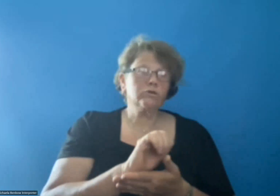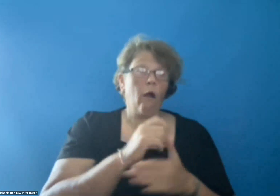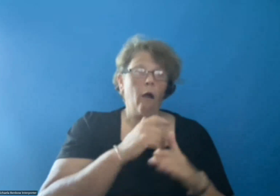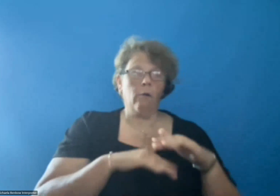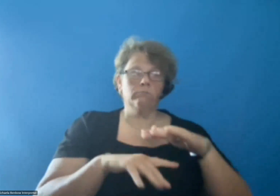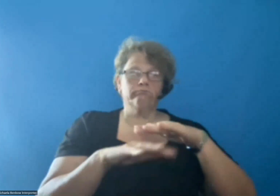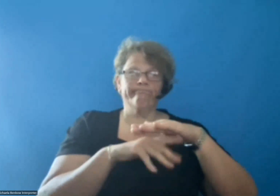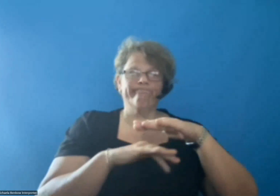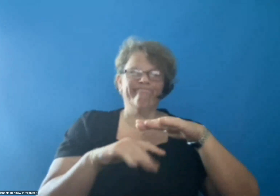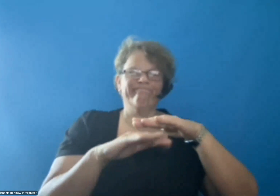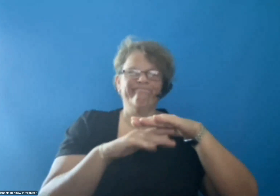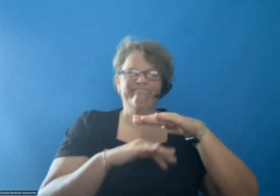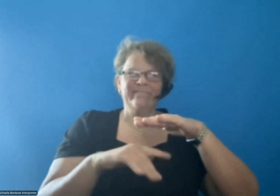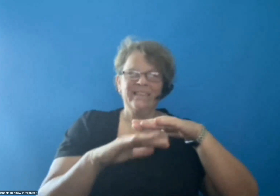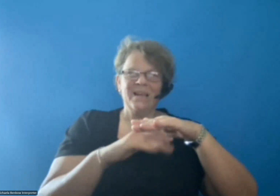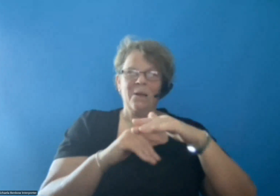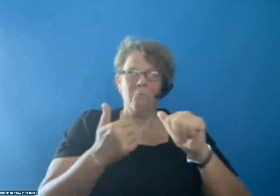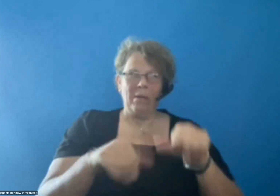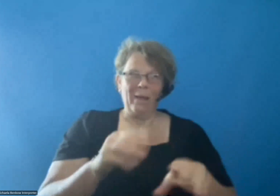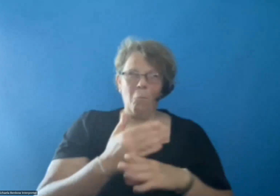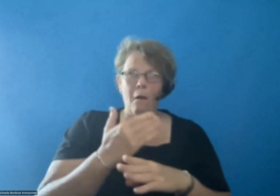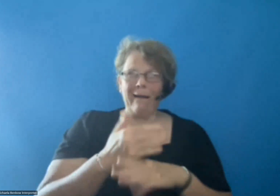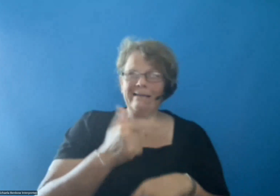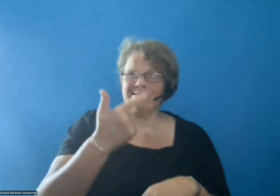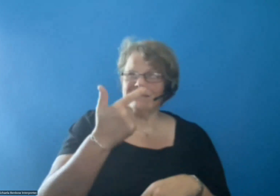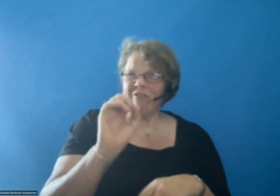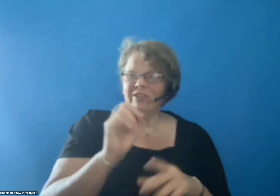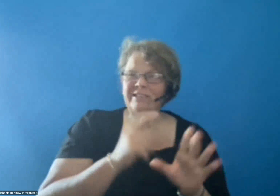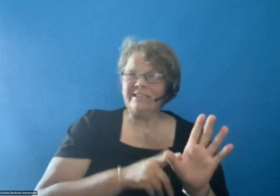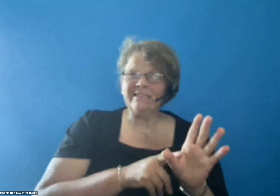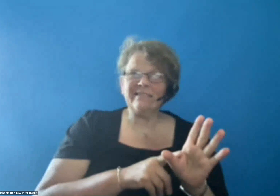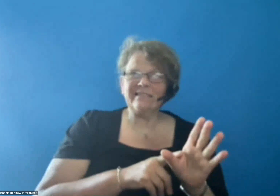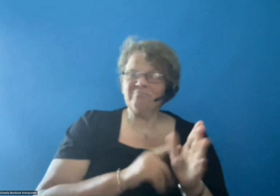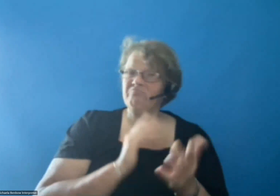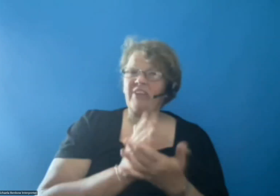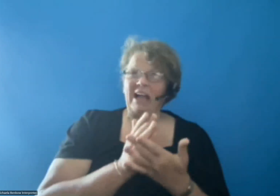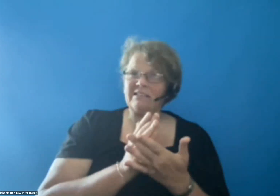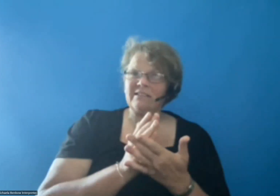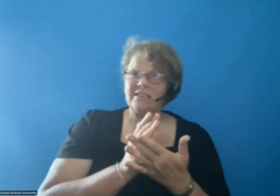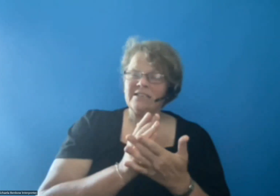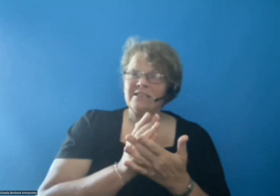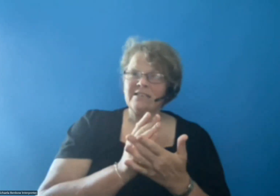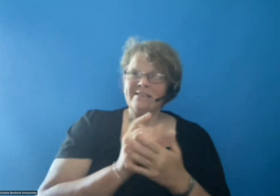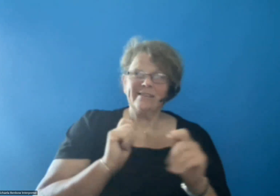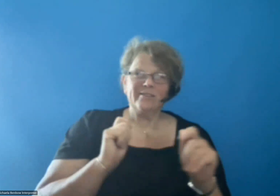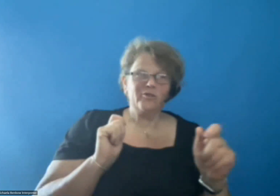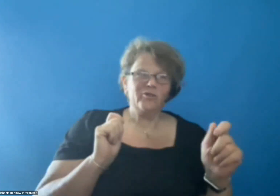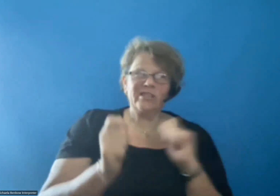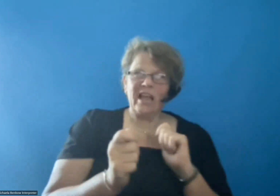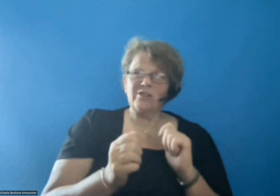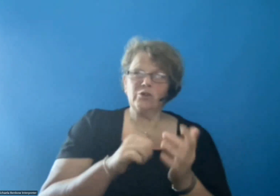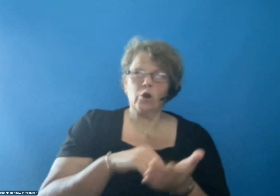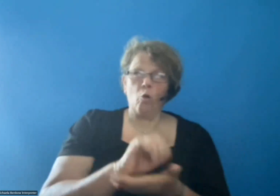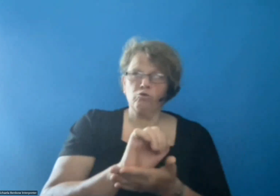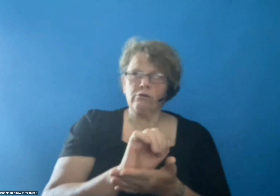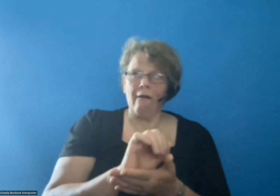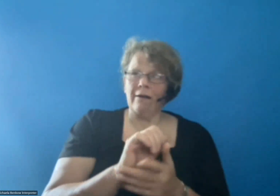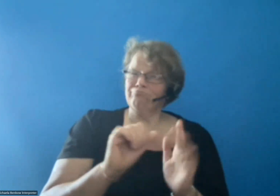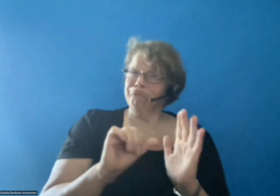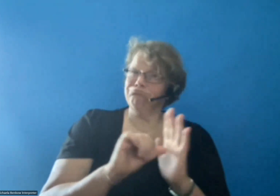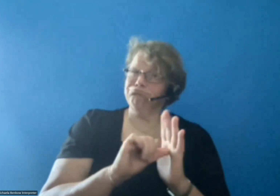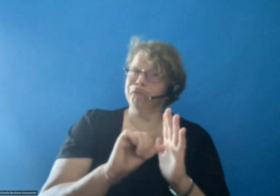working for the last 70 years. That's a fact, and actually changing that culture is really difficult, because